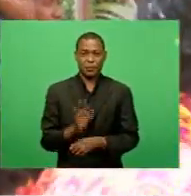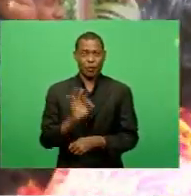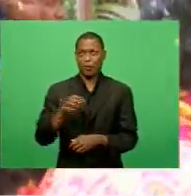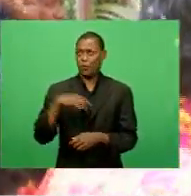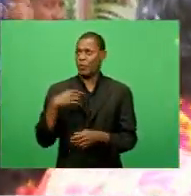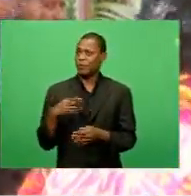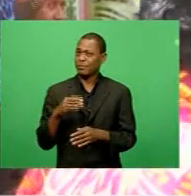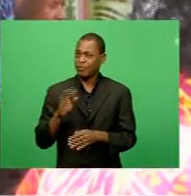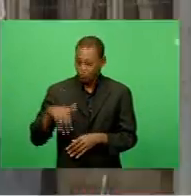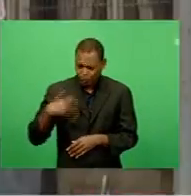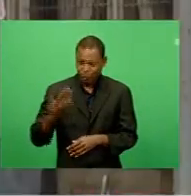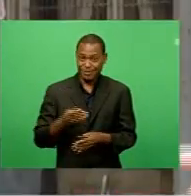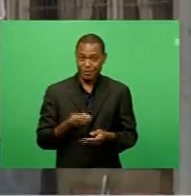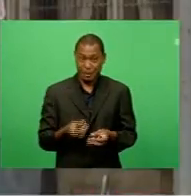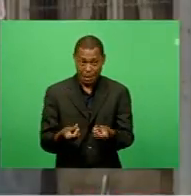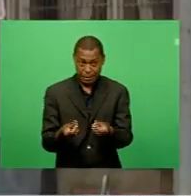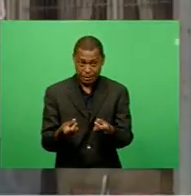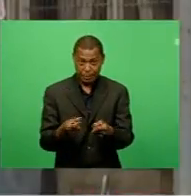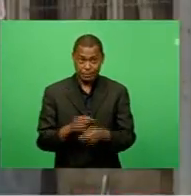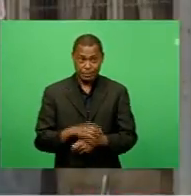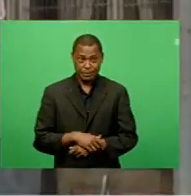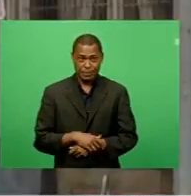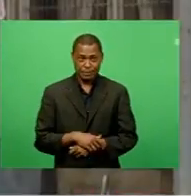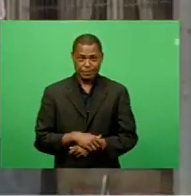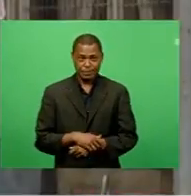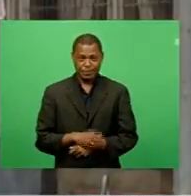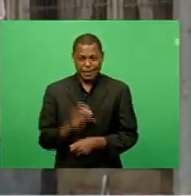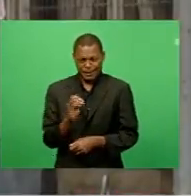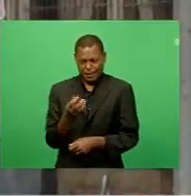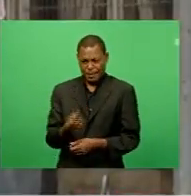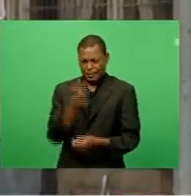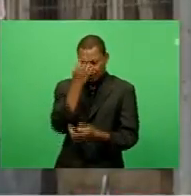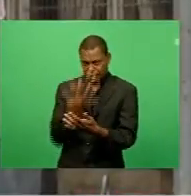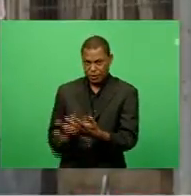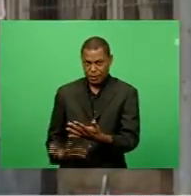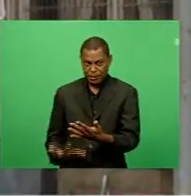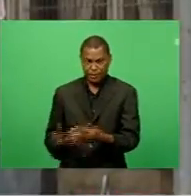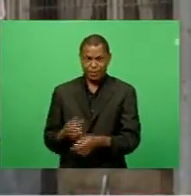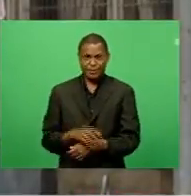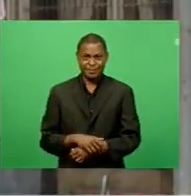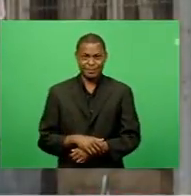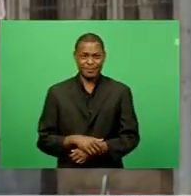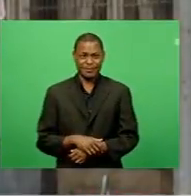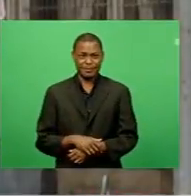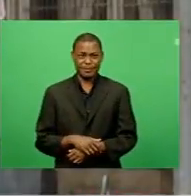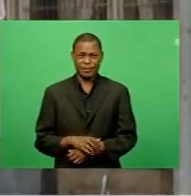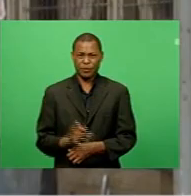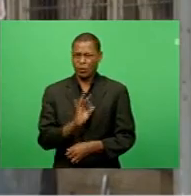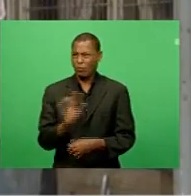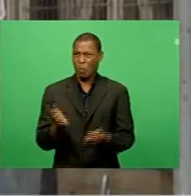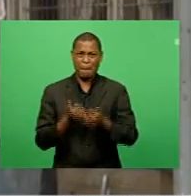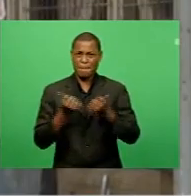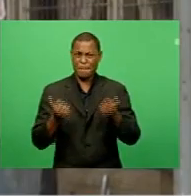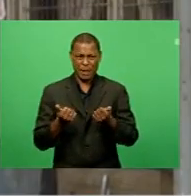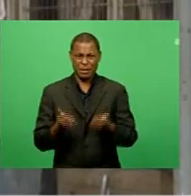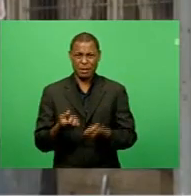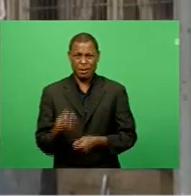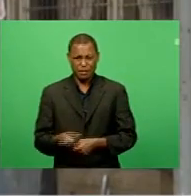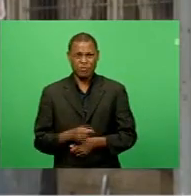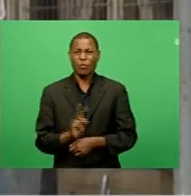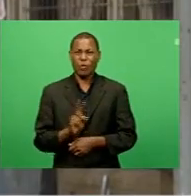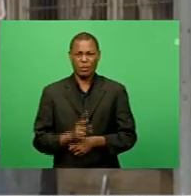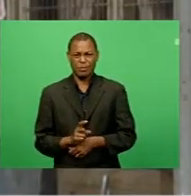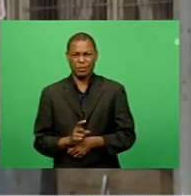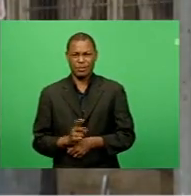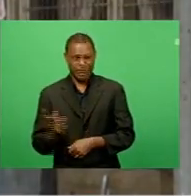the money for these staff. And I believe some of you have experienced that a lot of people that you serve, residents that you serve, would have come to you and